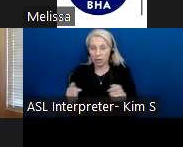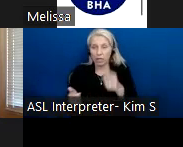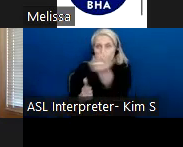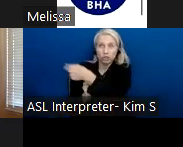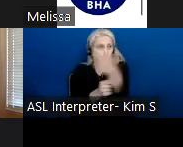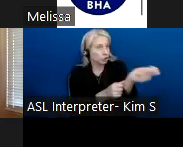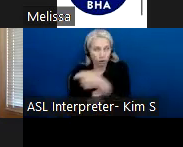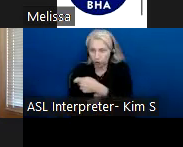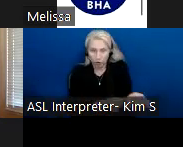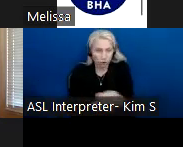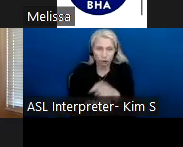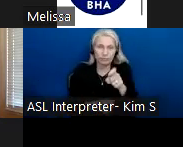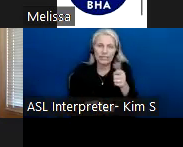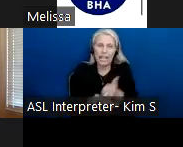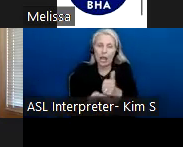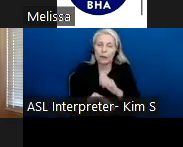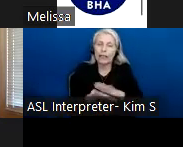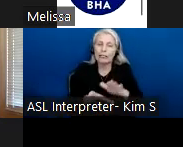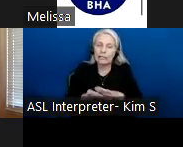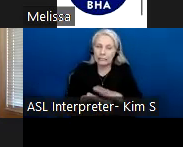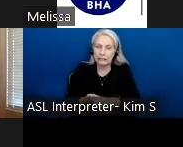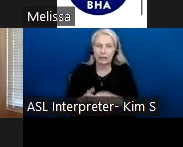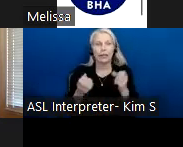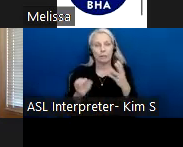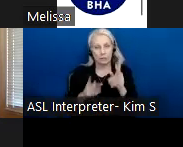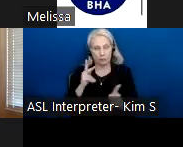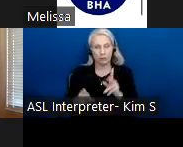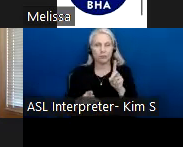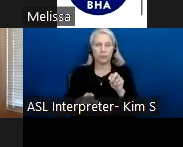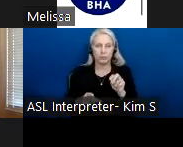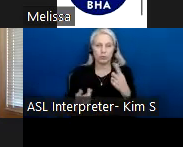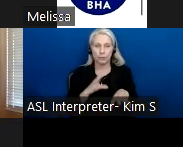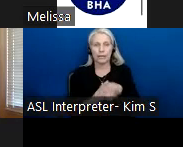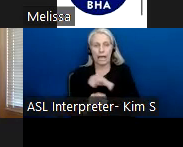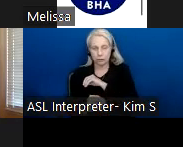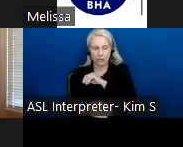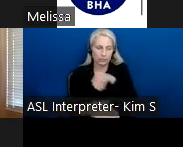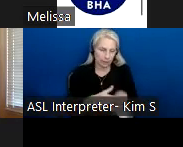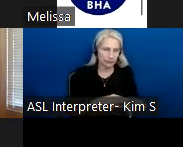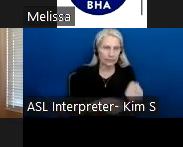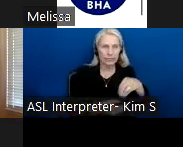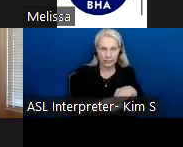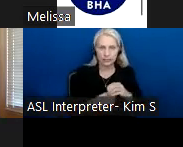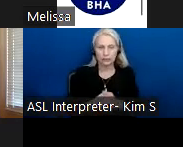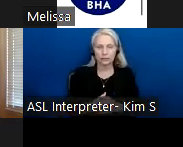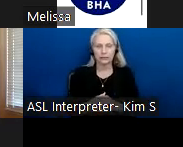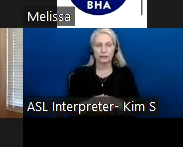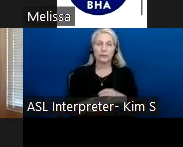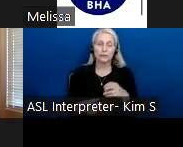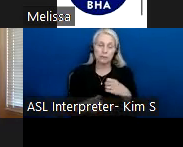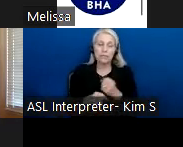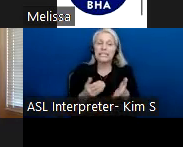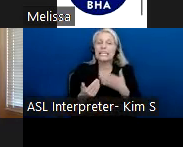need a little help cleaning, which many people do when they're coming outside in. And so it makes it